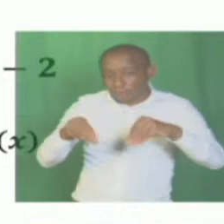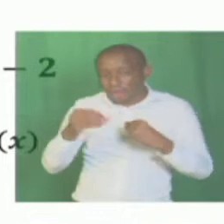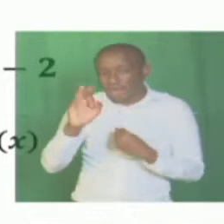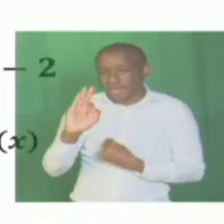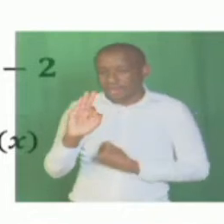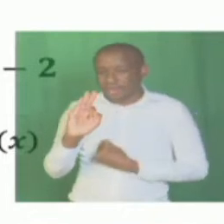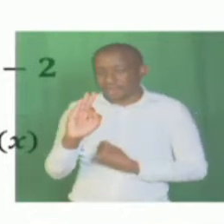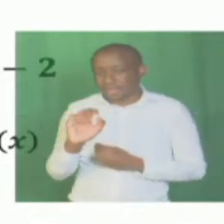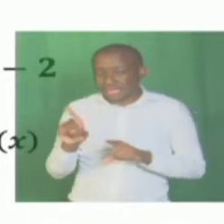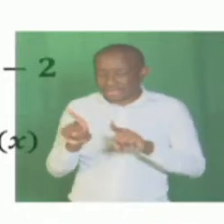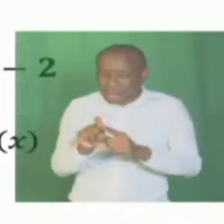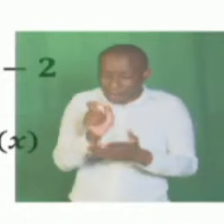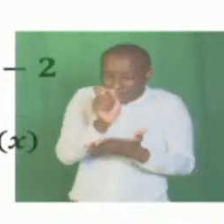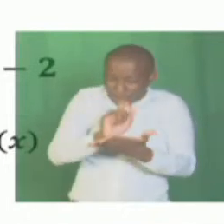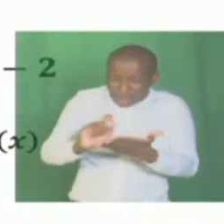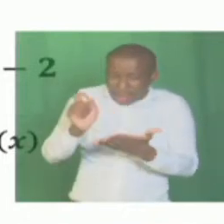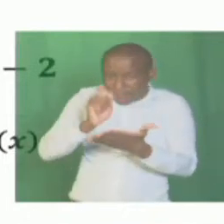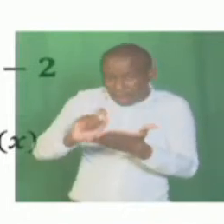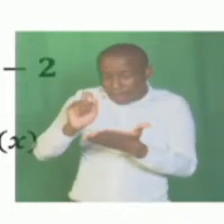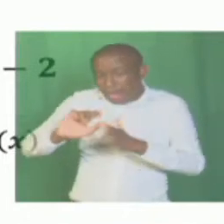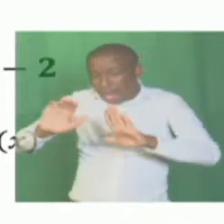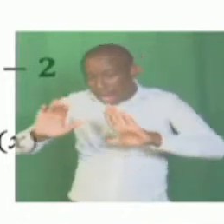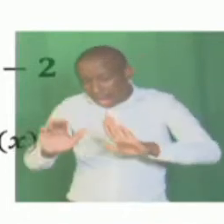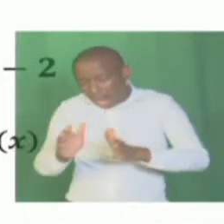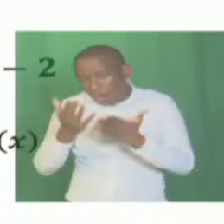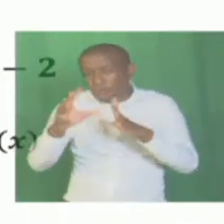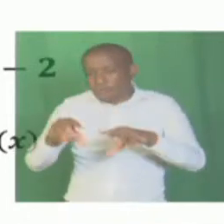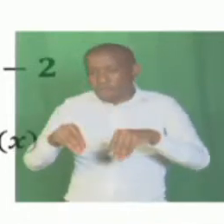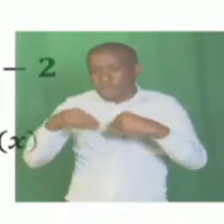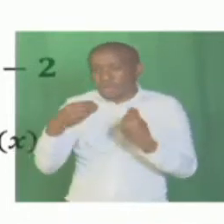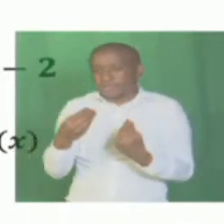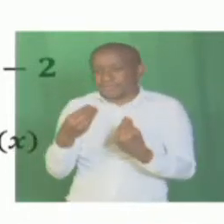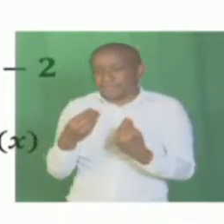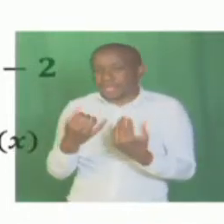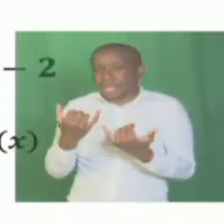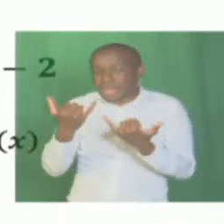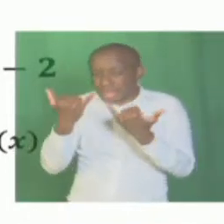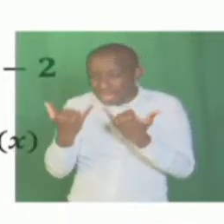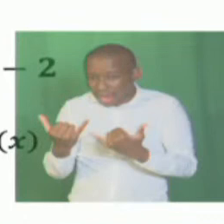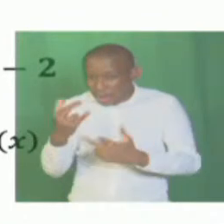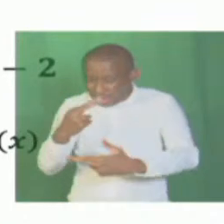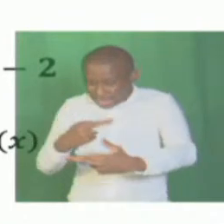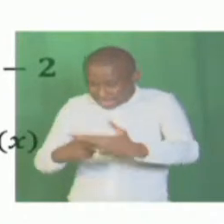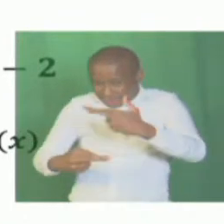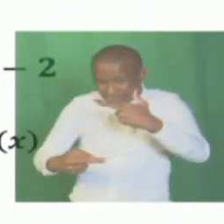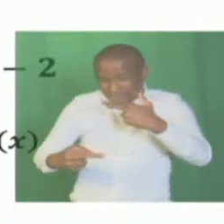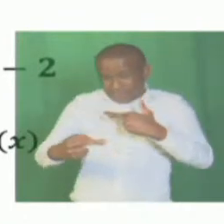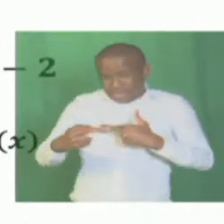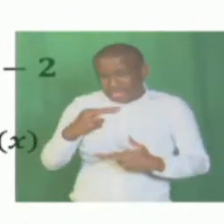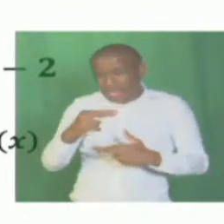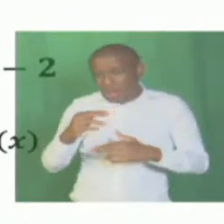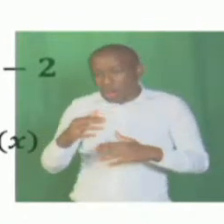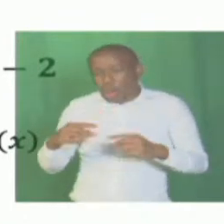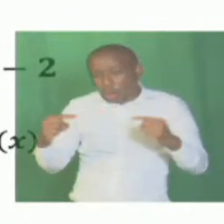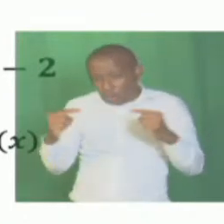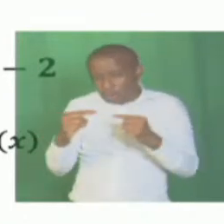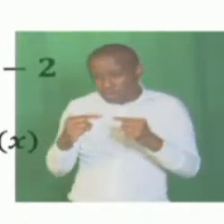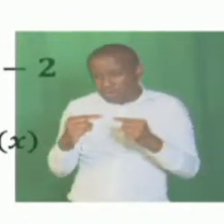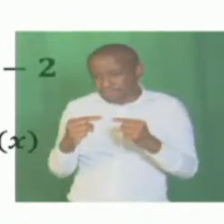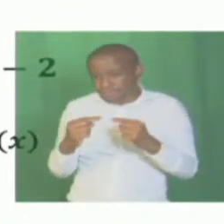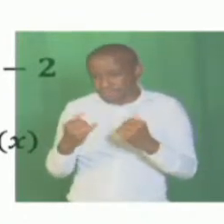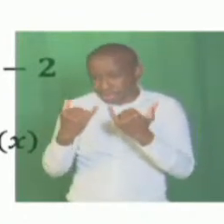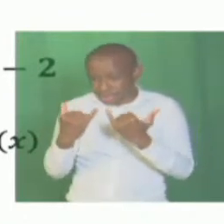the function all over again. And then at the end, you reverse all the steps doing the opposite of the operations.